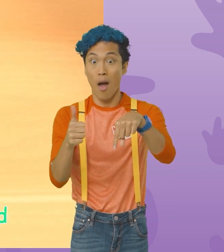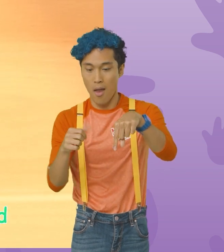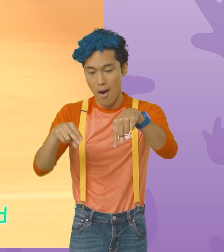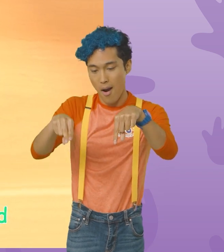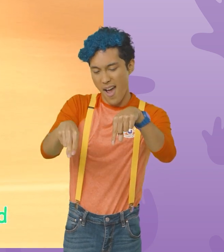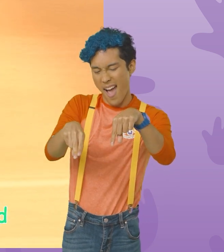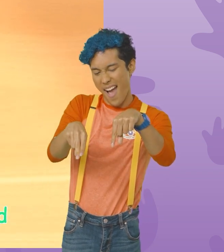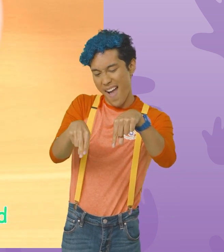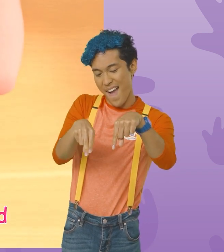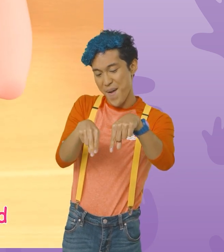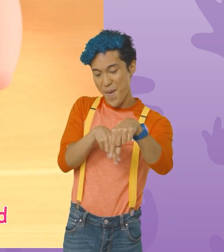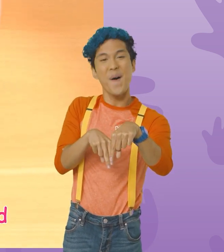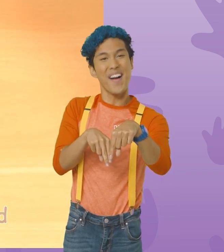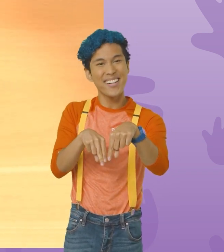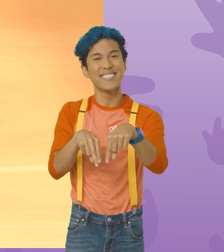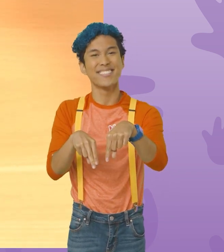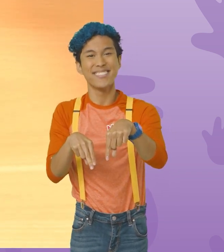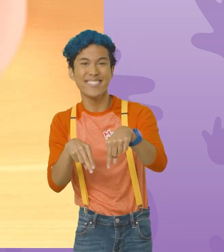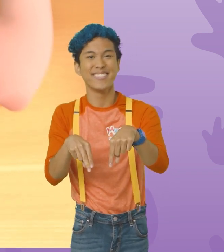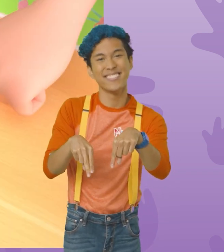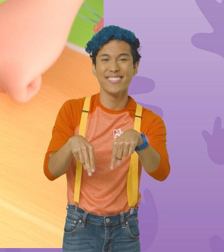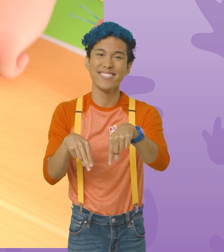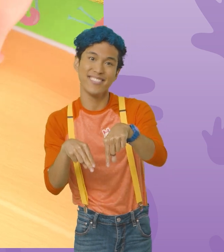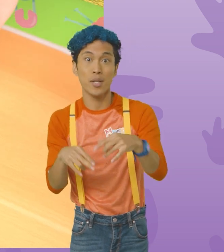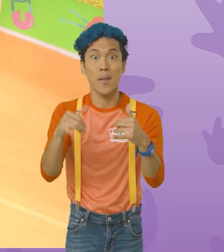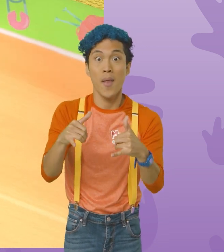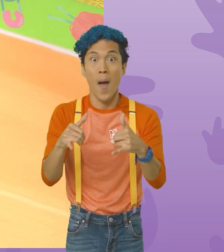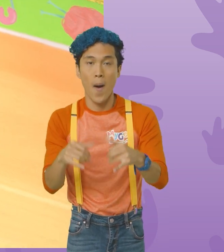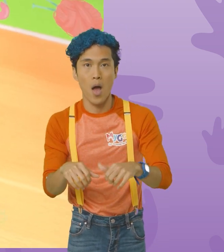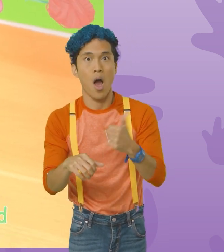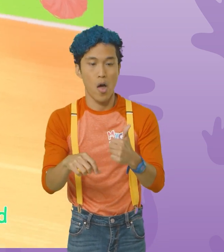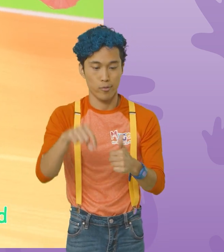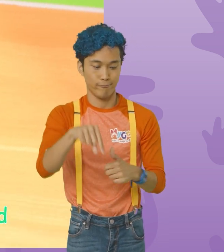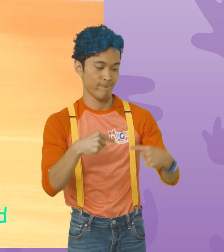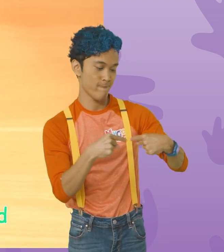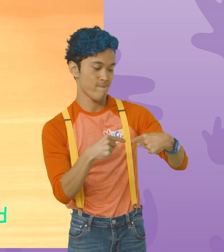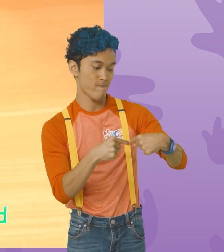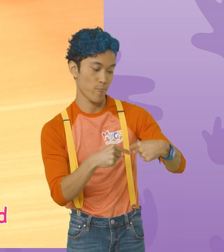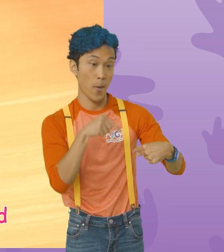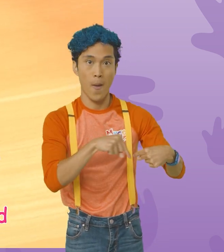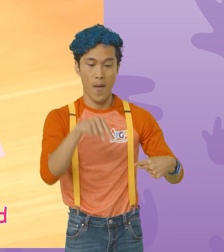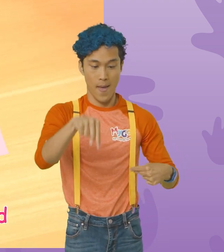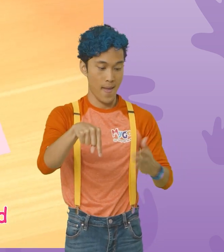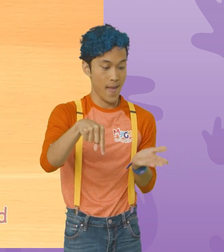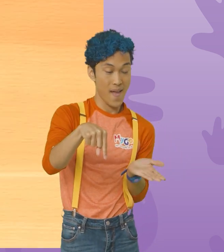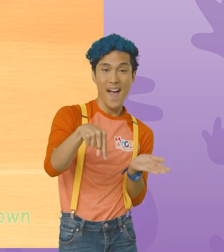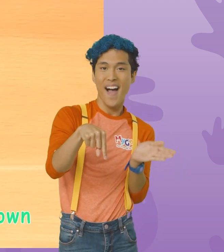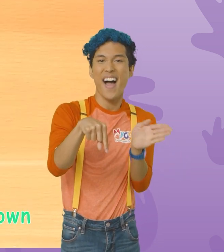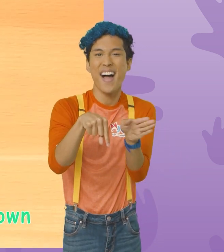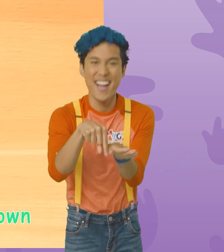other hand can make the fold. Now take the other corner, then drag it to the middle